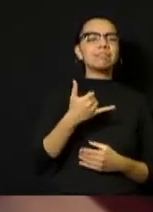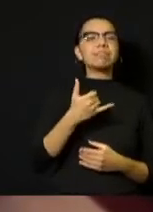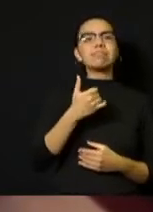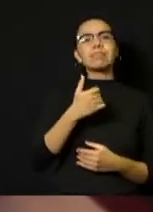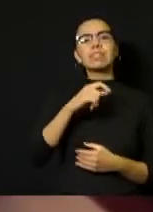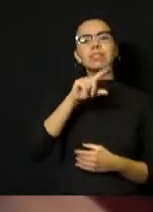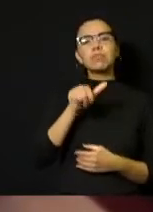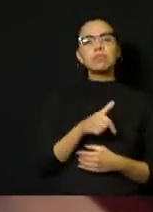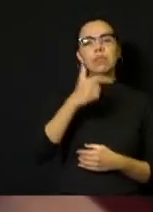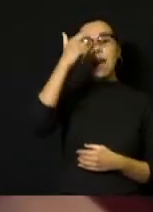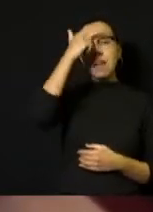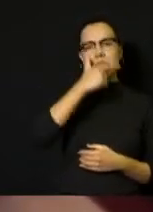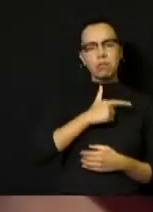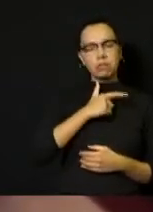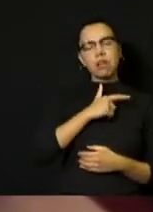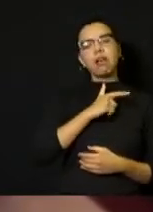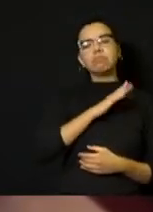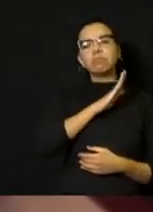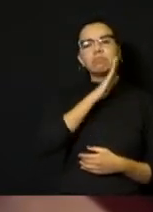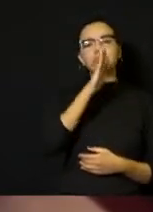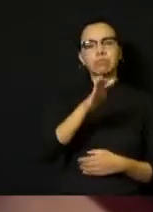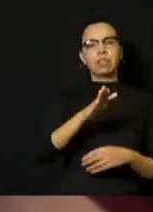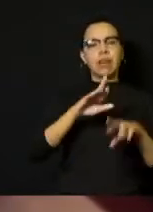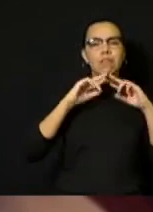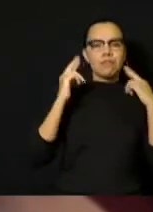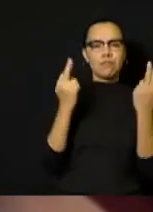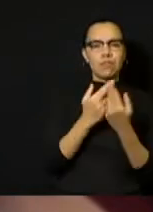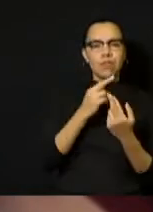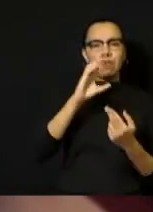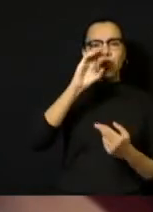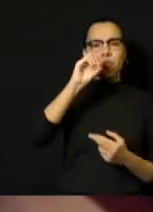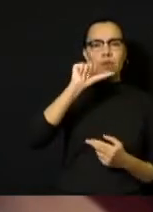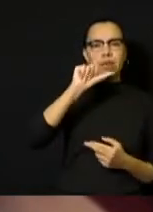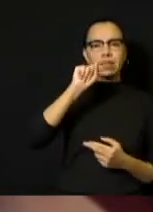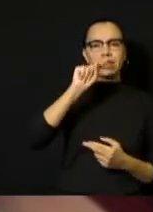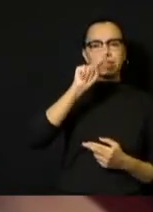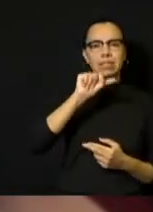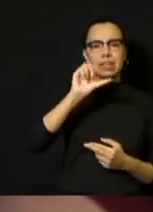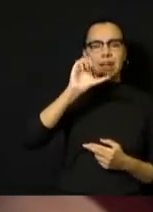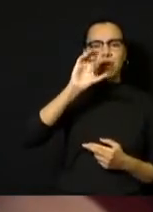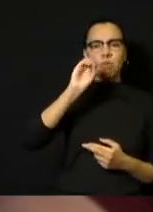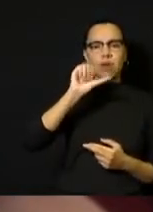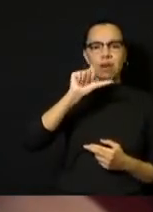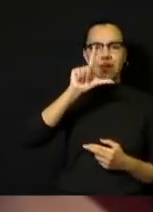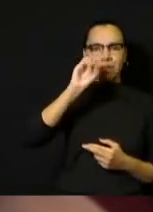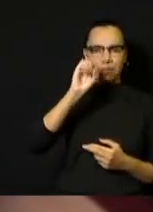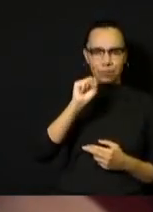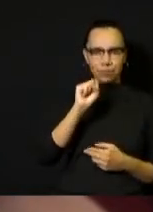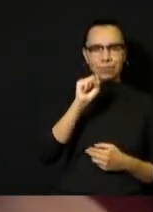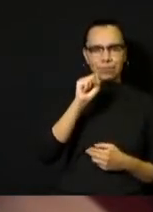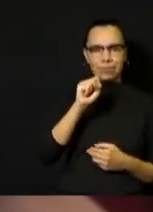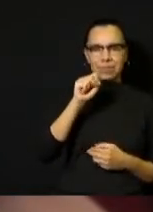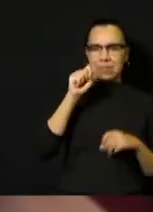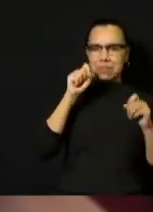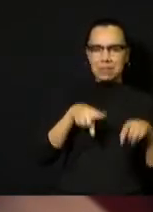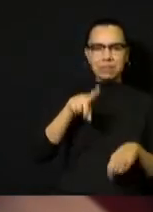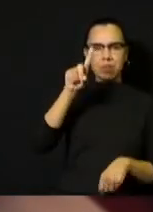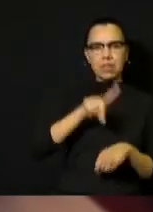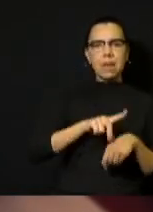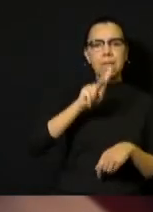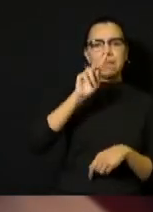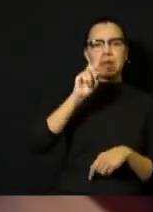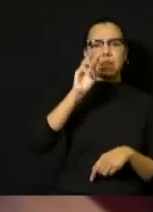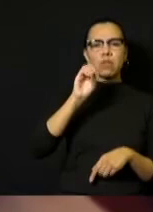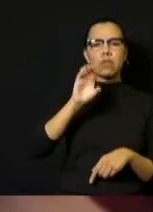at night, we went to a meeting in Coatzacoalcos. That day,